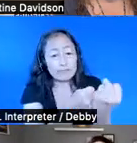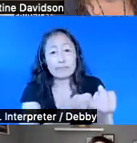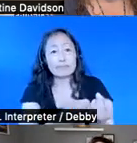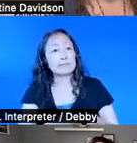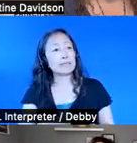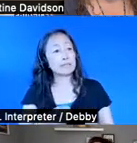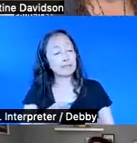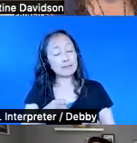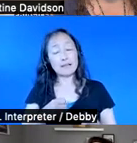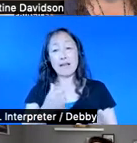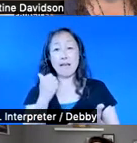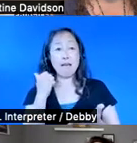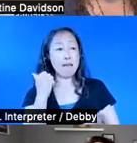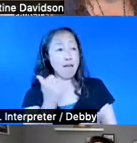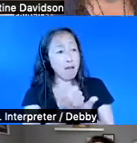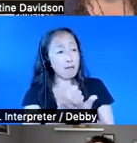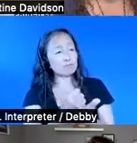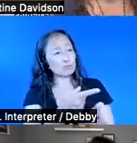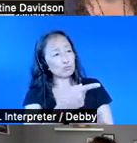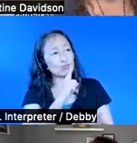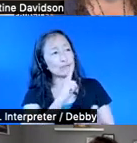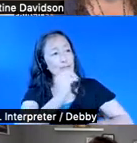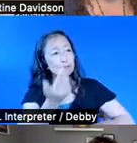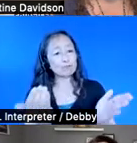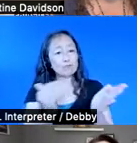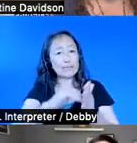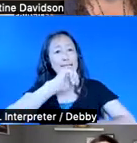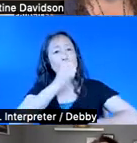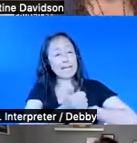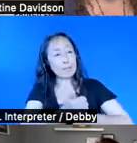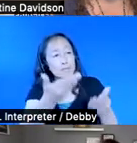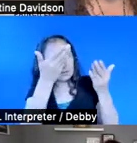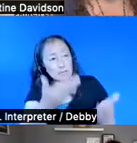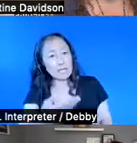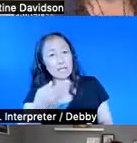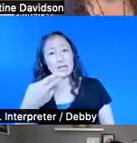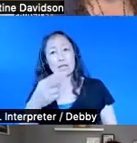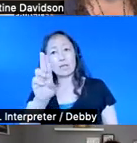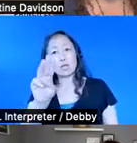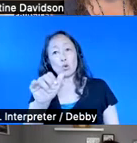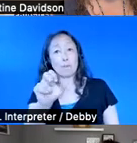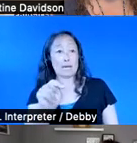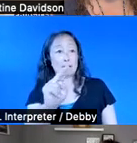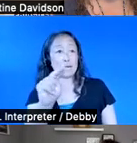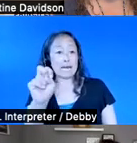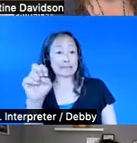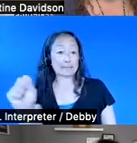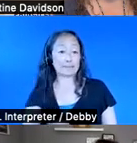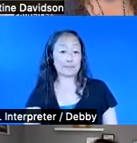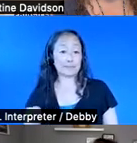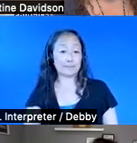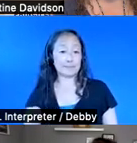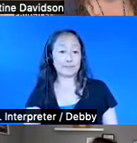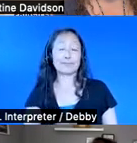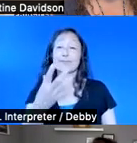personal relationship with themselves to reestablish that humanness and to reclaim and establish the status